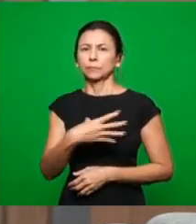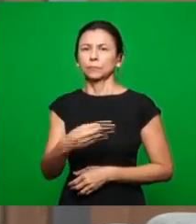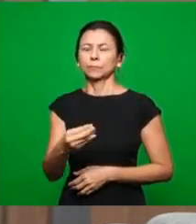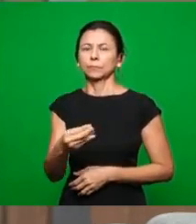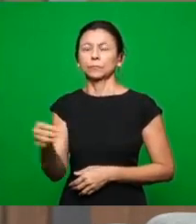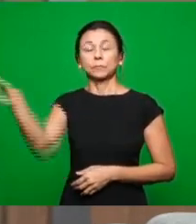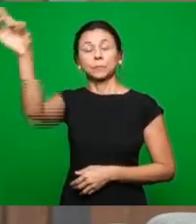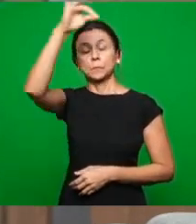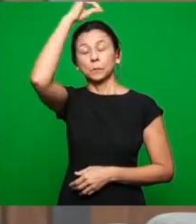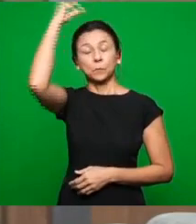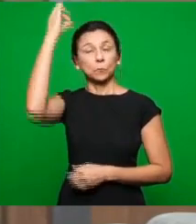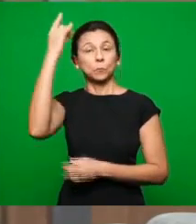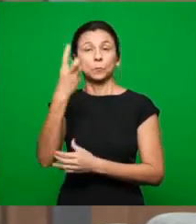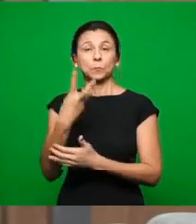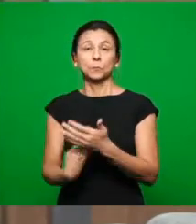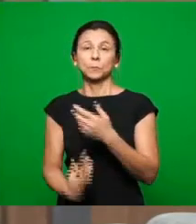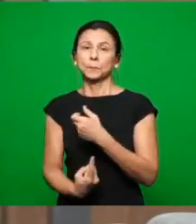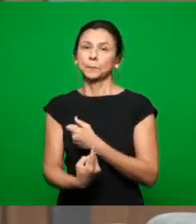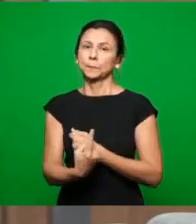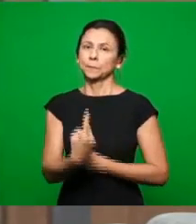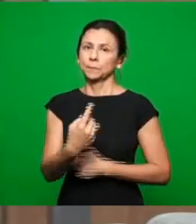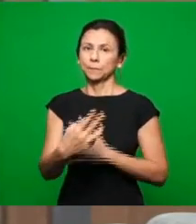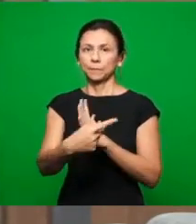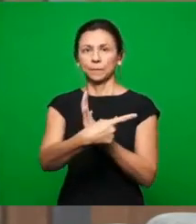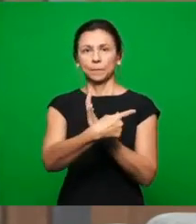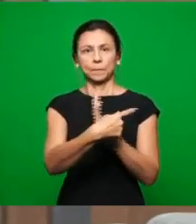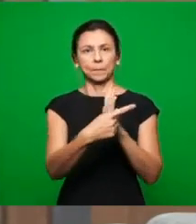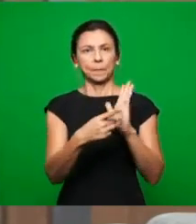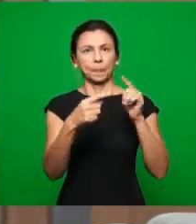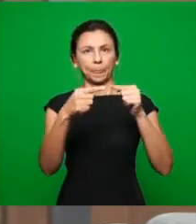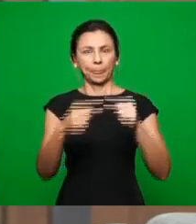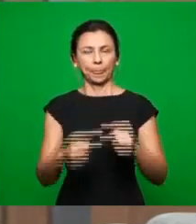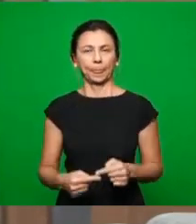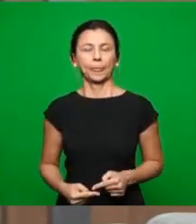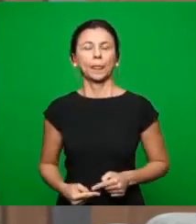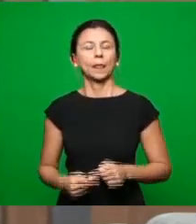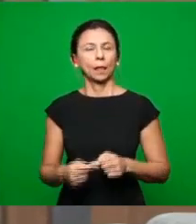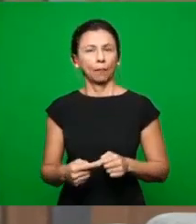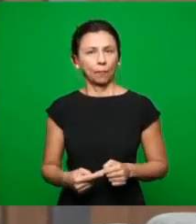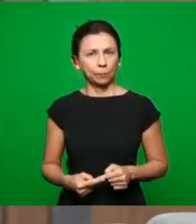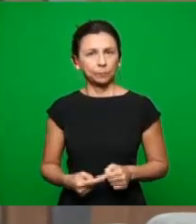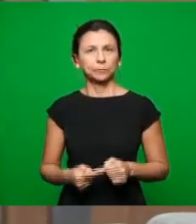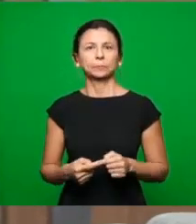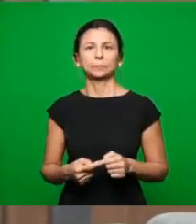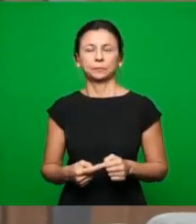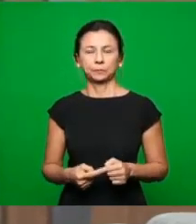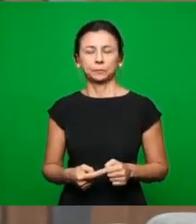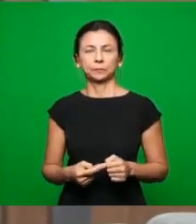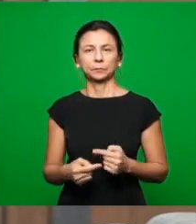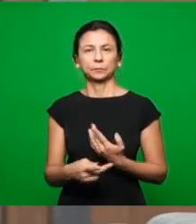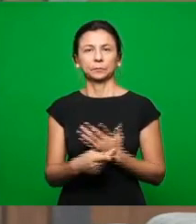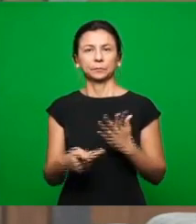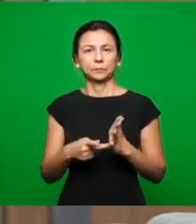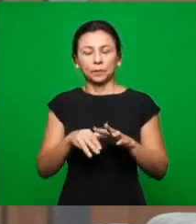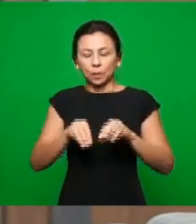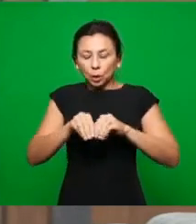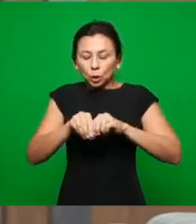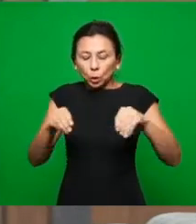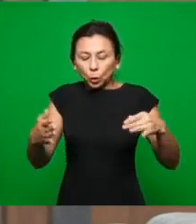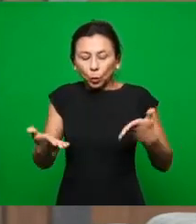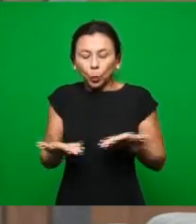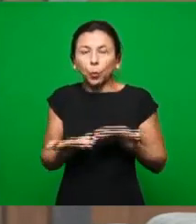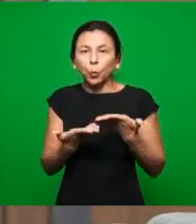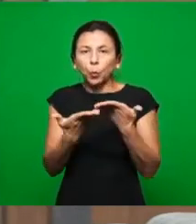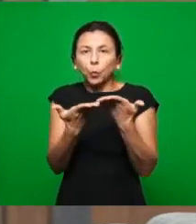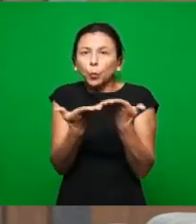the word of the Holy Spirit, as according to what the letter was sent to Thyatira, which is the